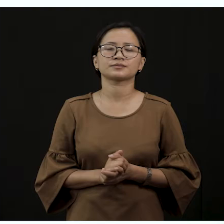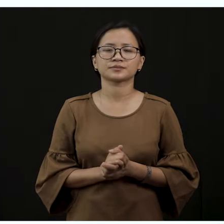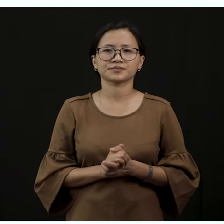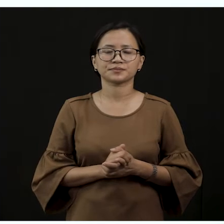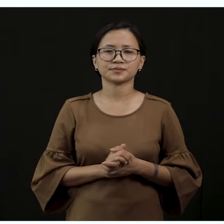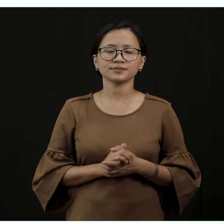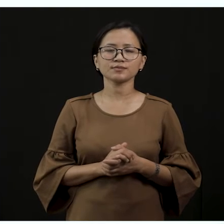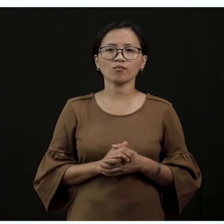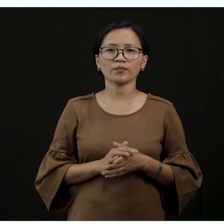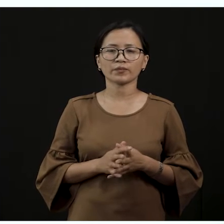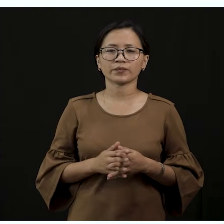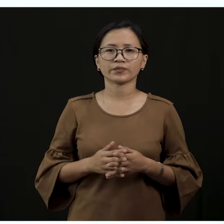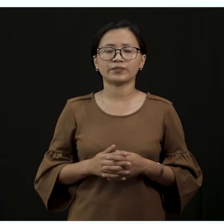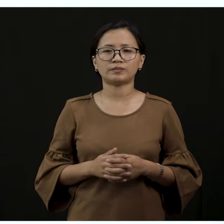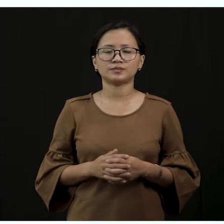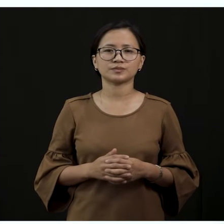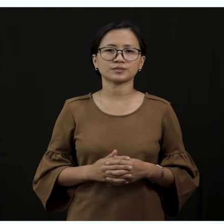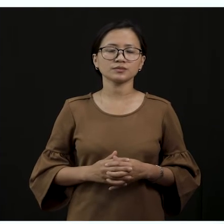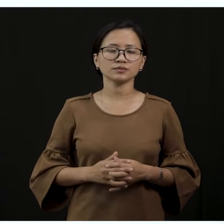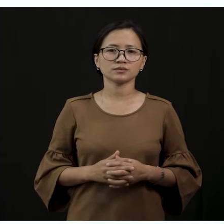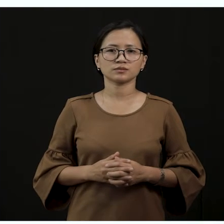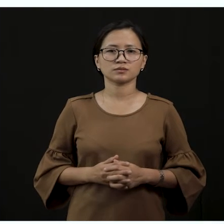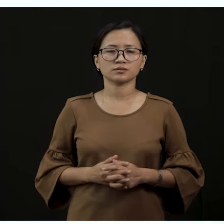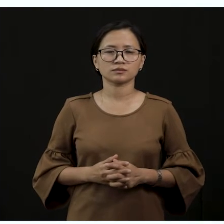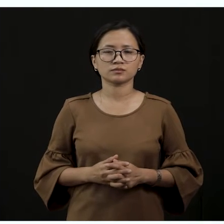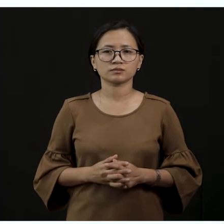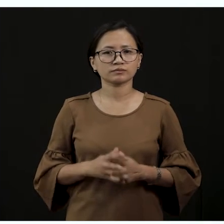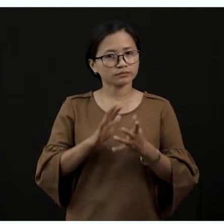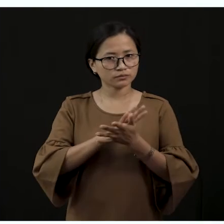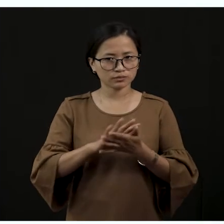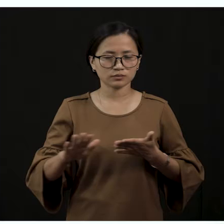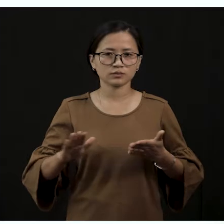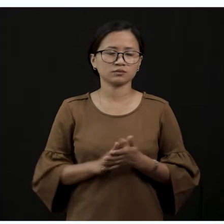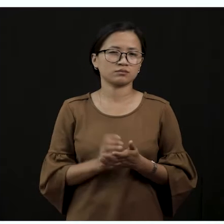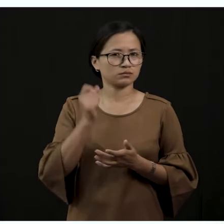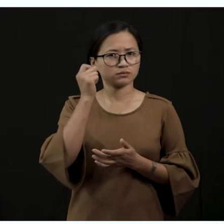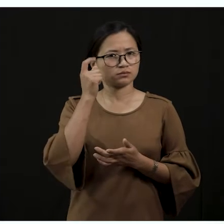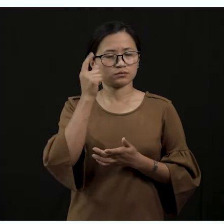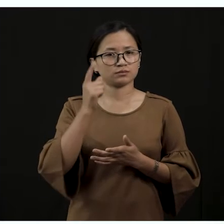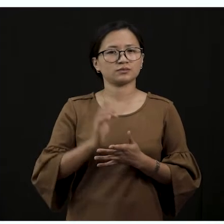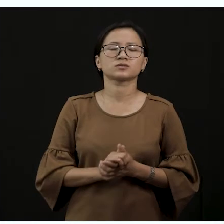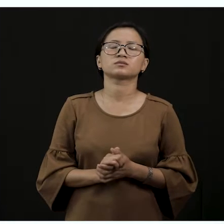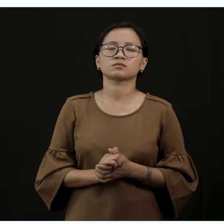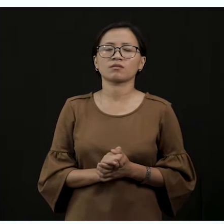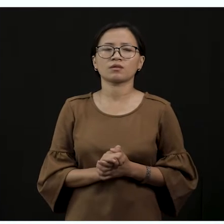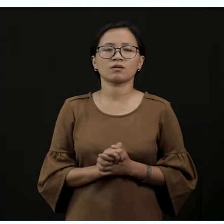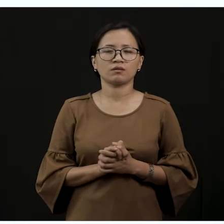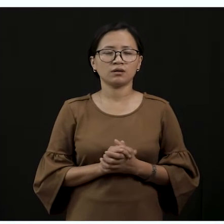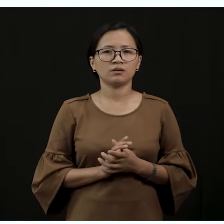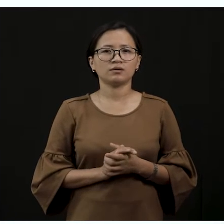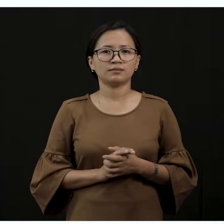side, no corner, no vertices. Is it clear? Got it? Okay.